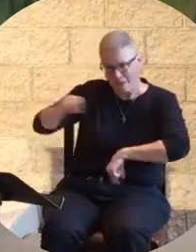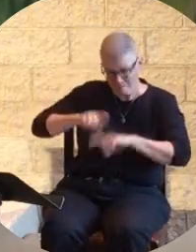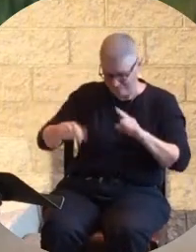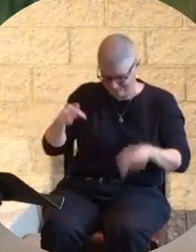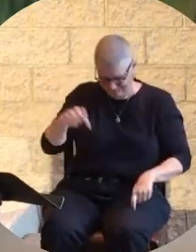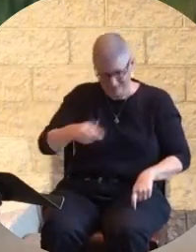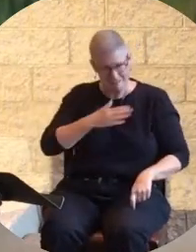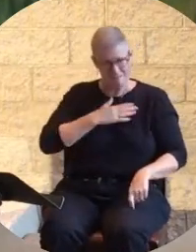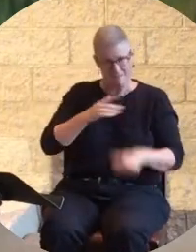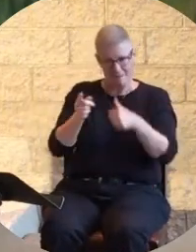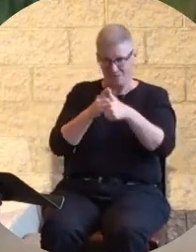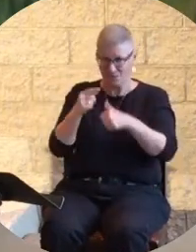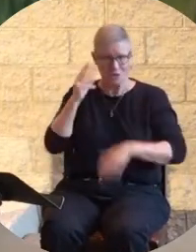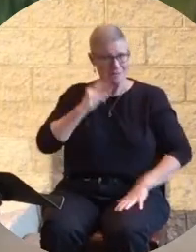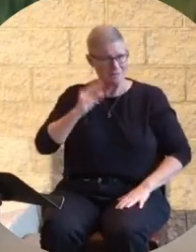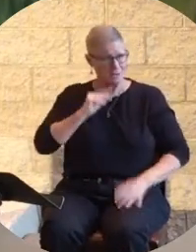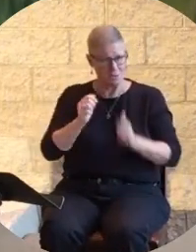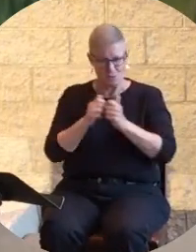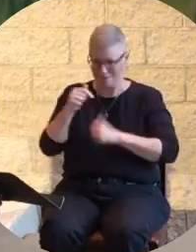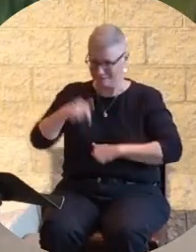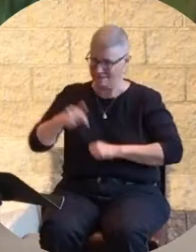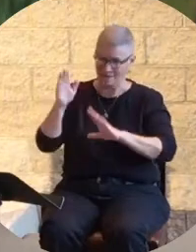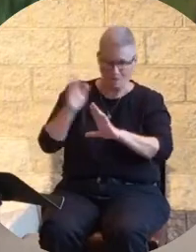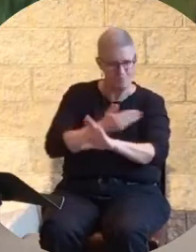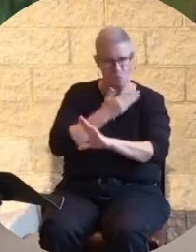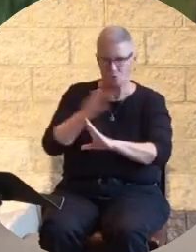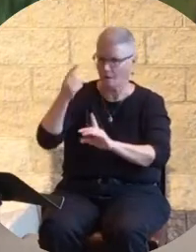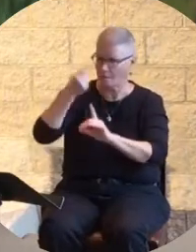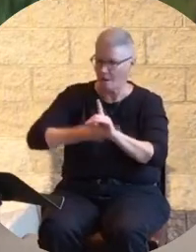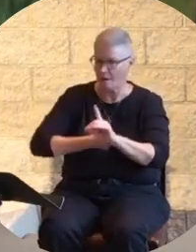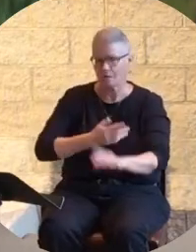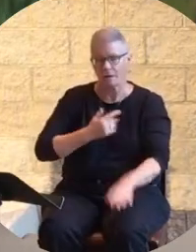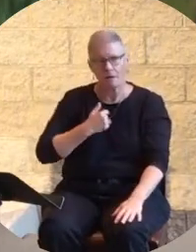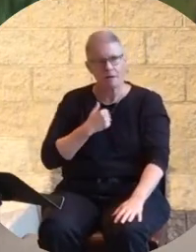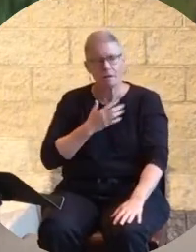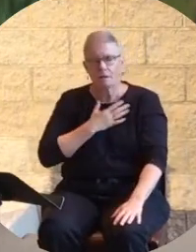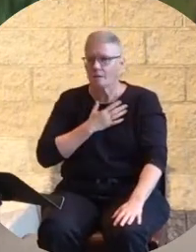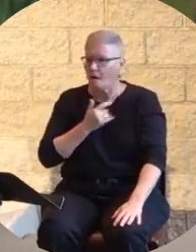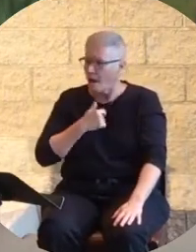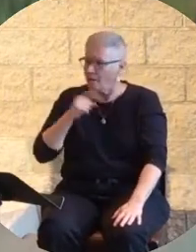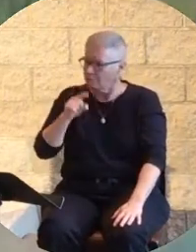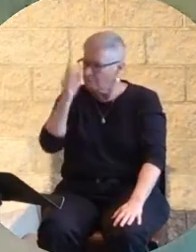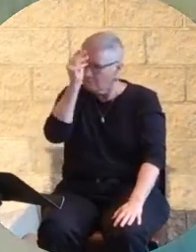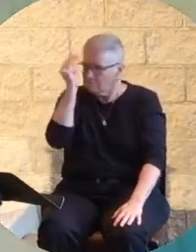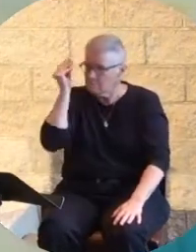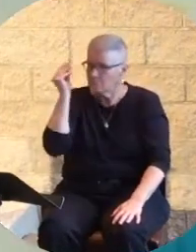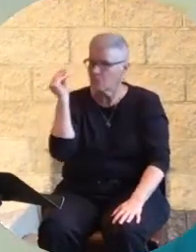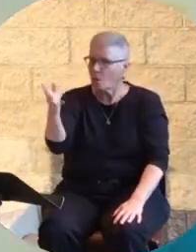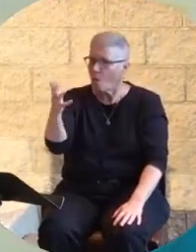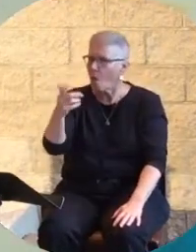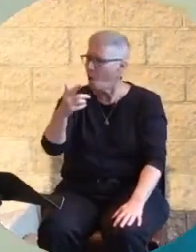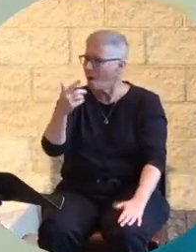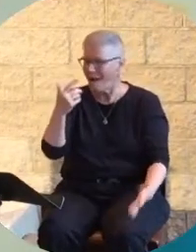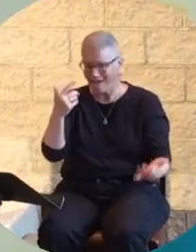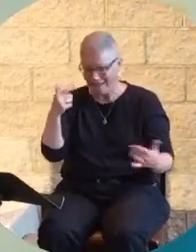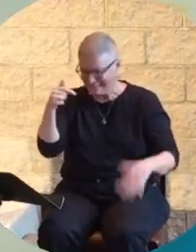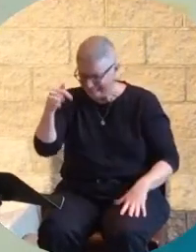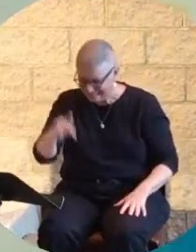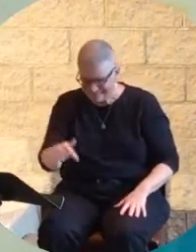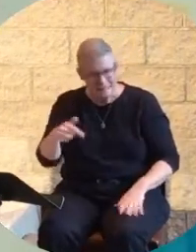experience with this music month. And I must tell you that I have found it fascinating,